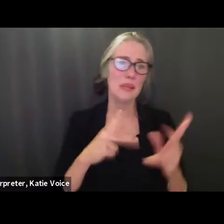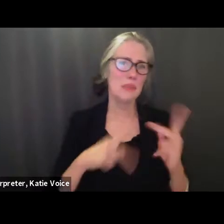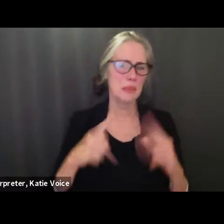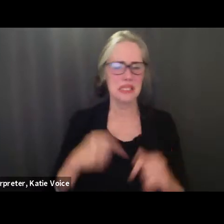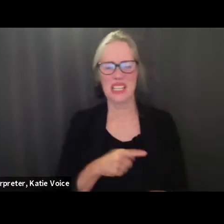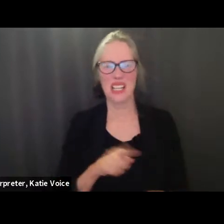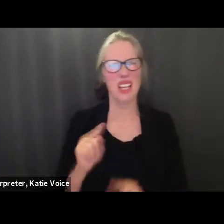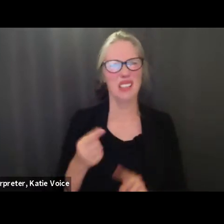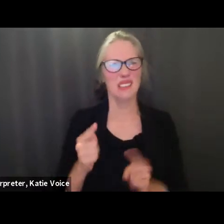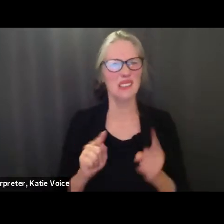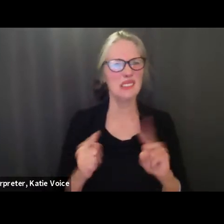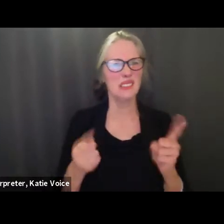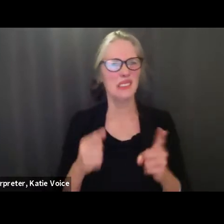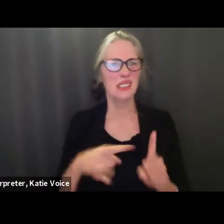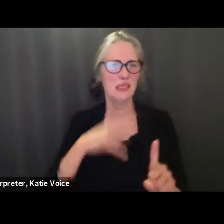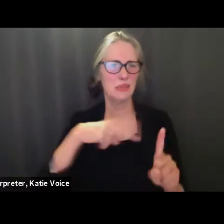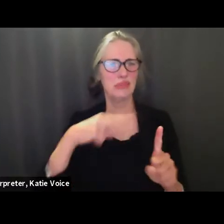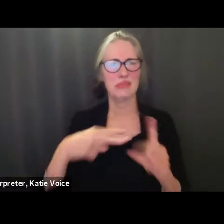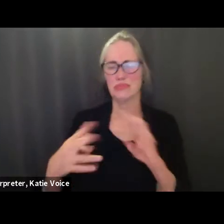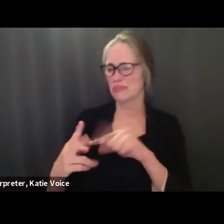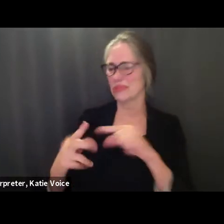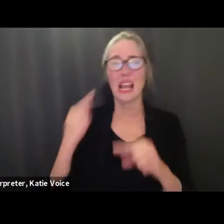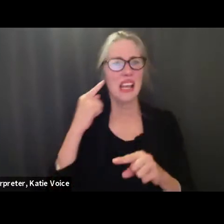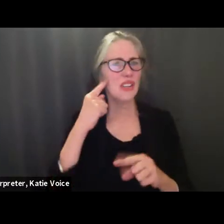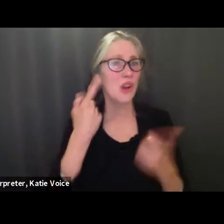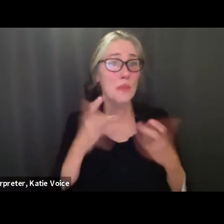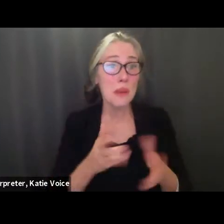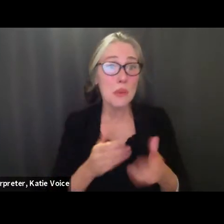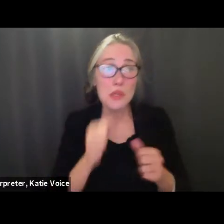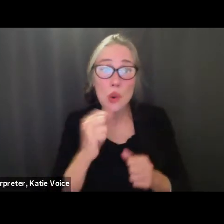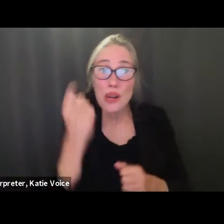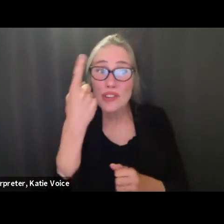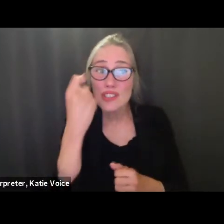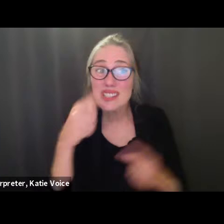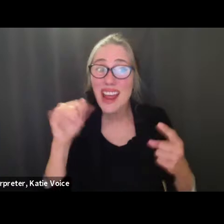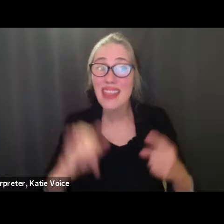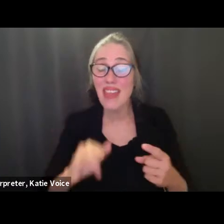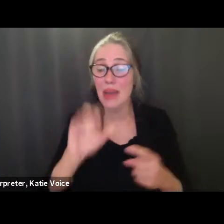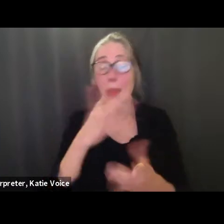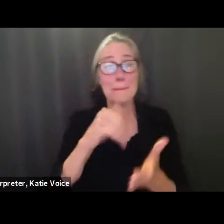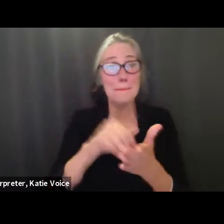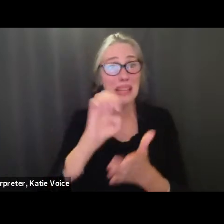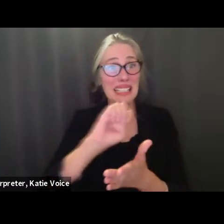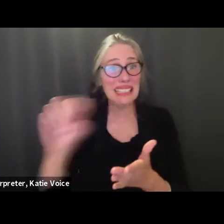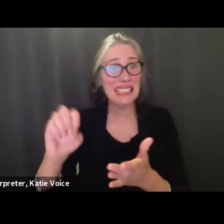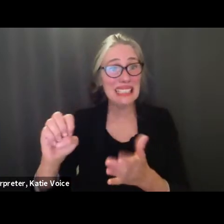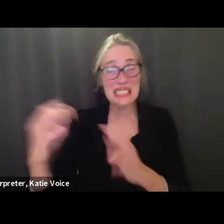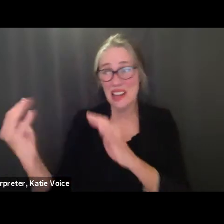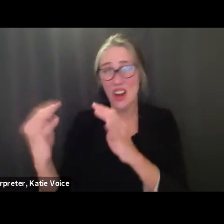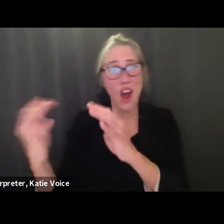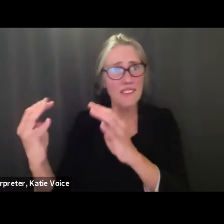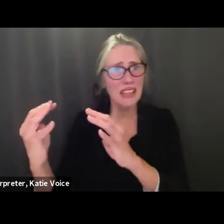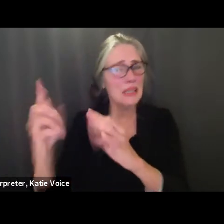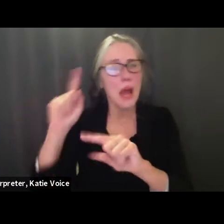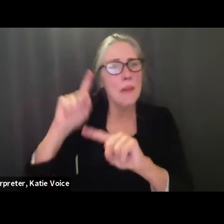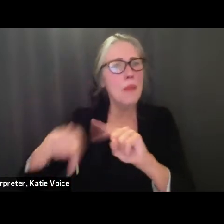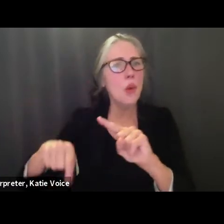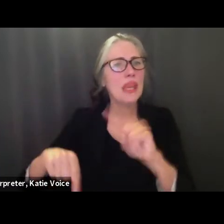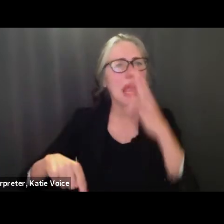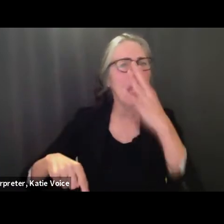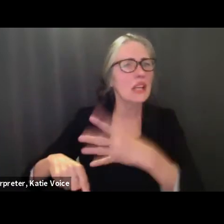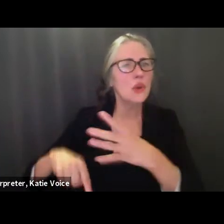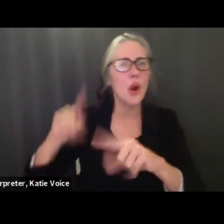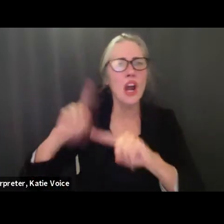you, but we might not all fully understand the conflict in the Middle East, we cannot stay silent or look the other way in the face